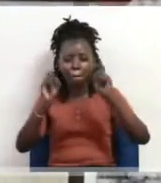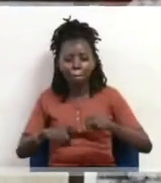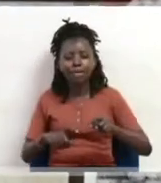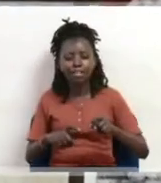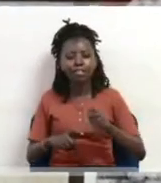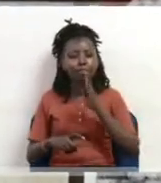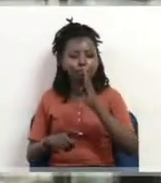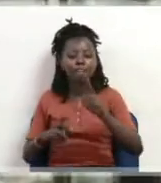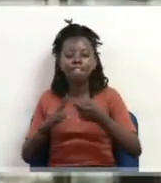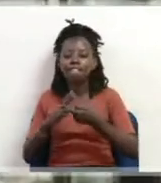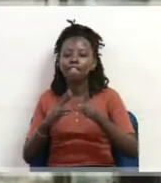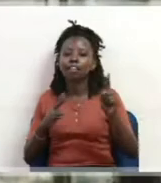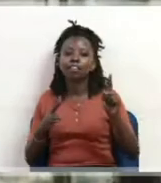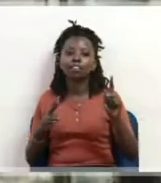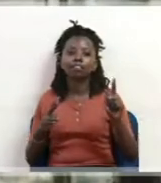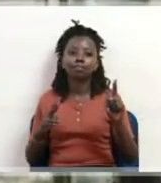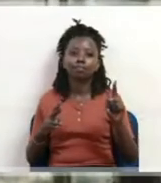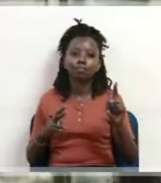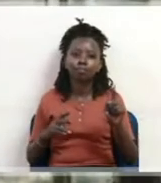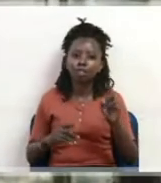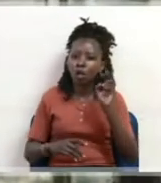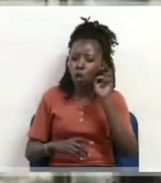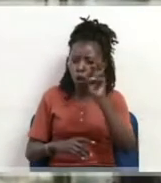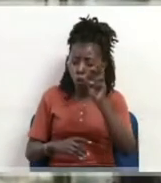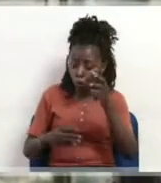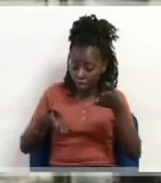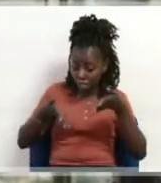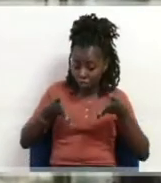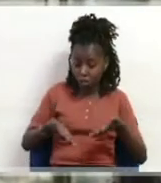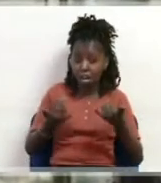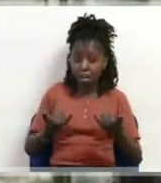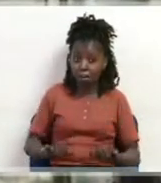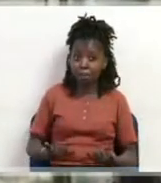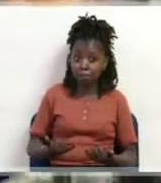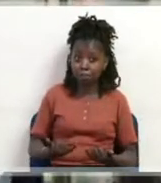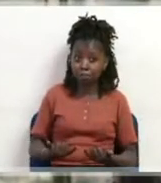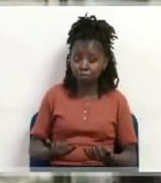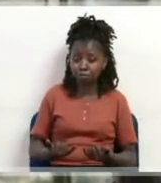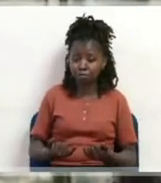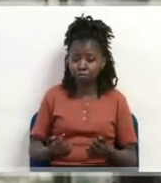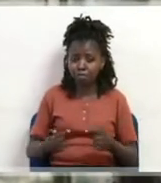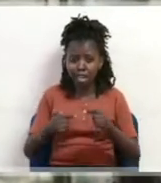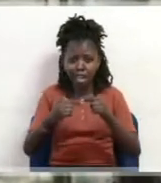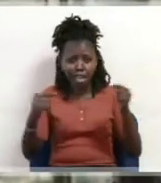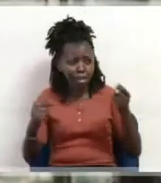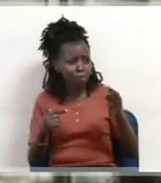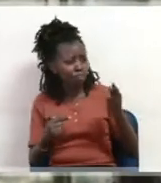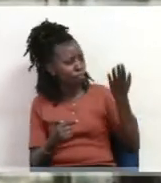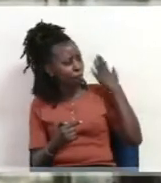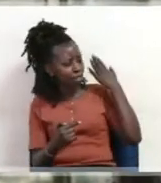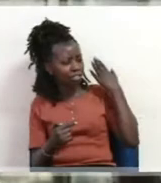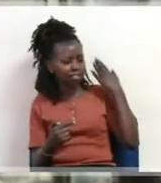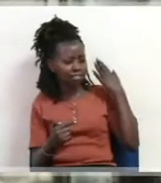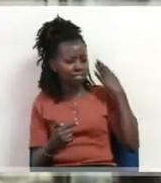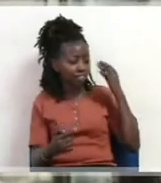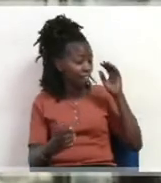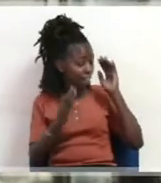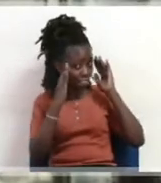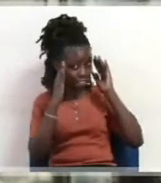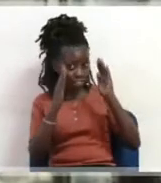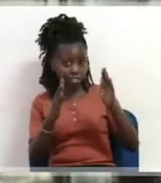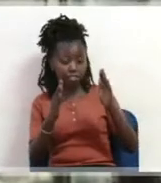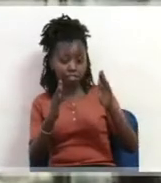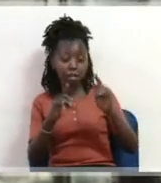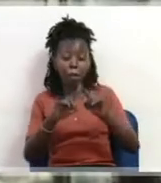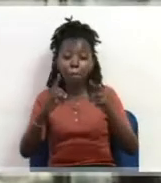first. Look at your present. The giant of the past, deal with it honestly. But in your